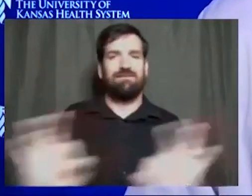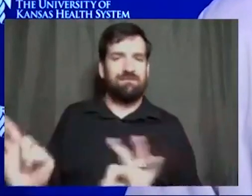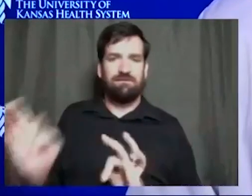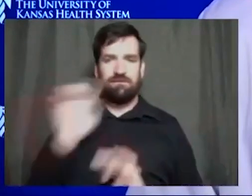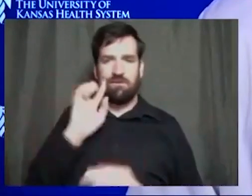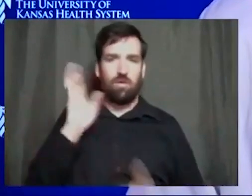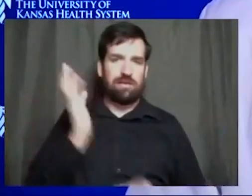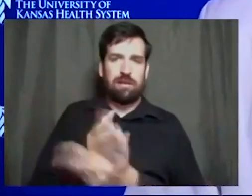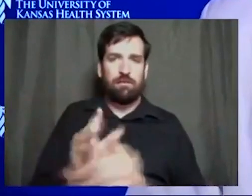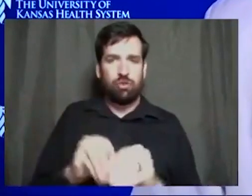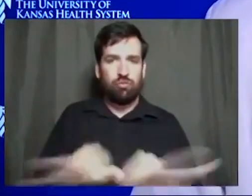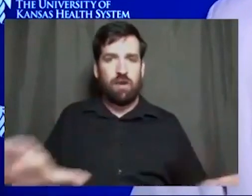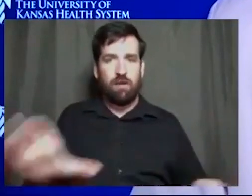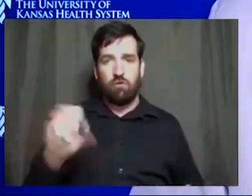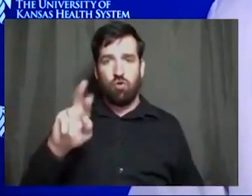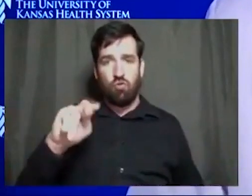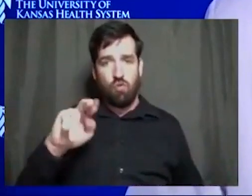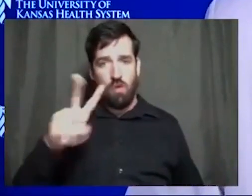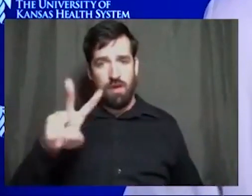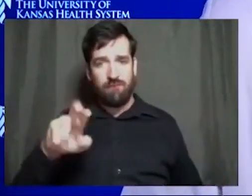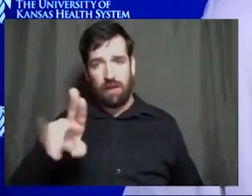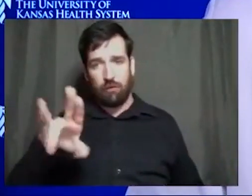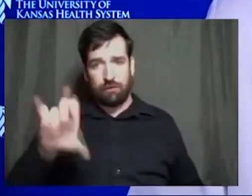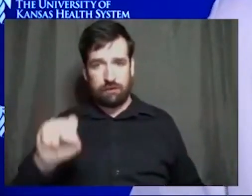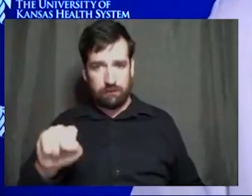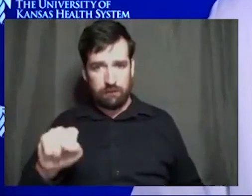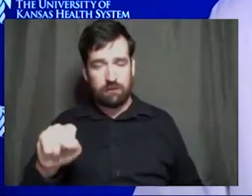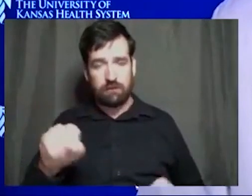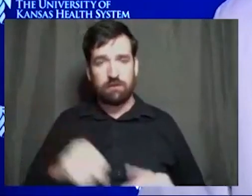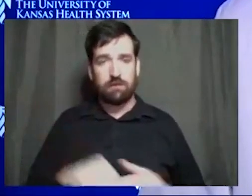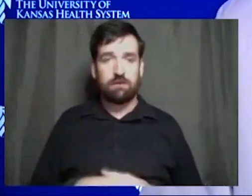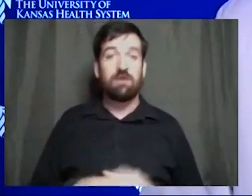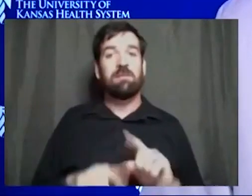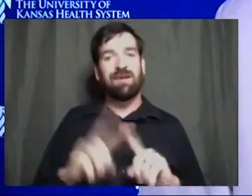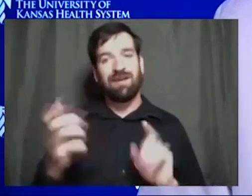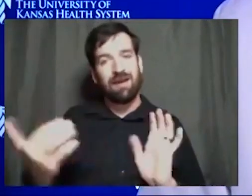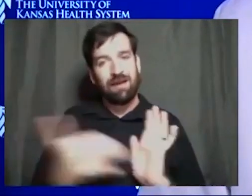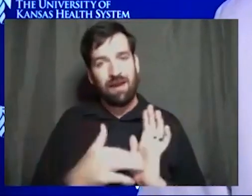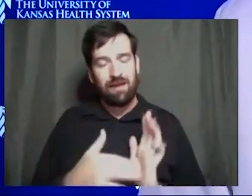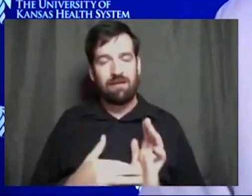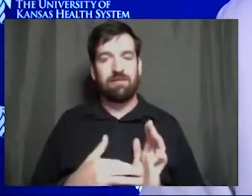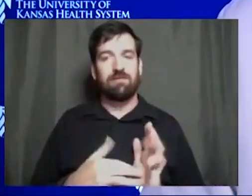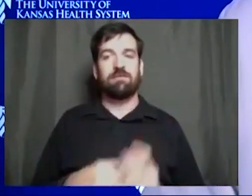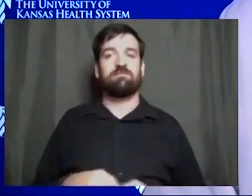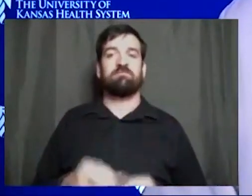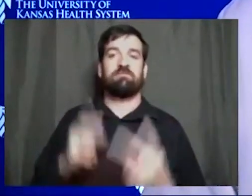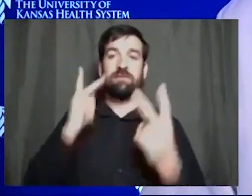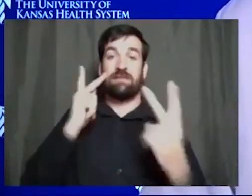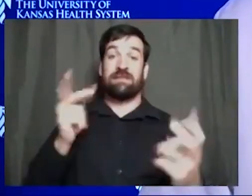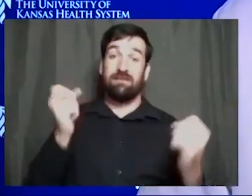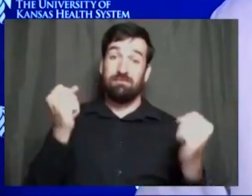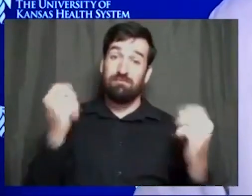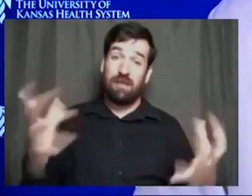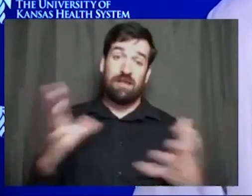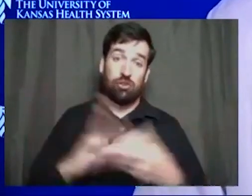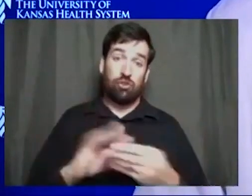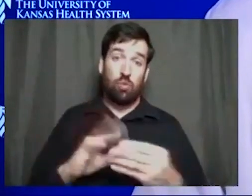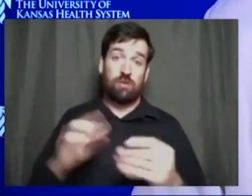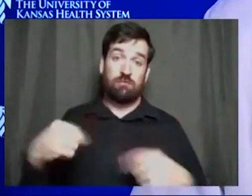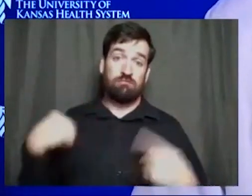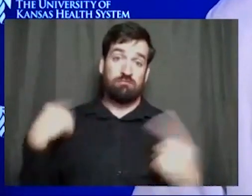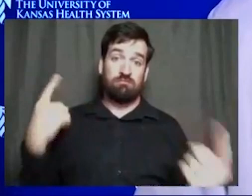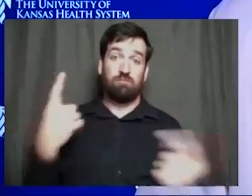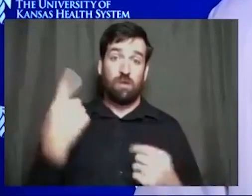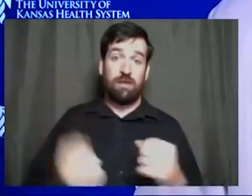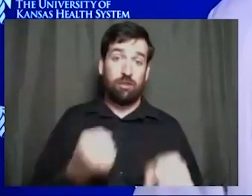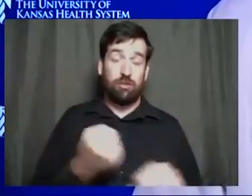of coronavirus within that facility. But then again, we are also seeing a lot of stories over this past year that people haven't been able to